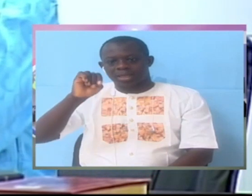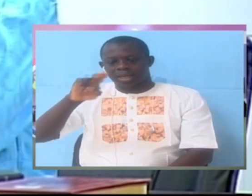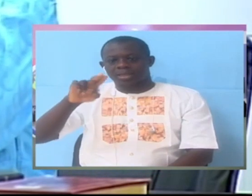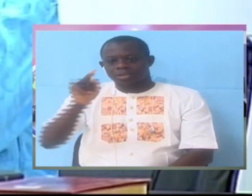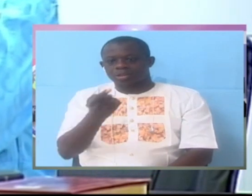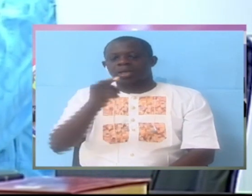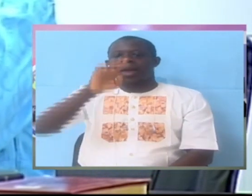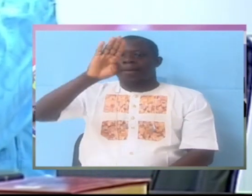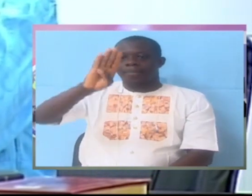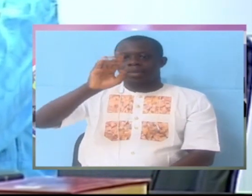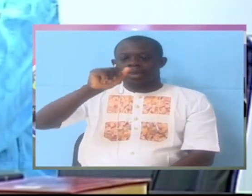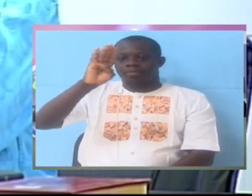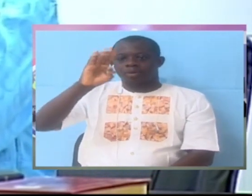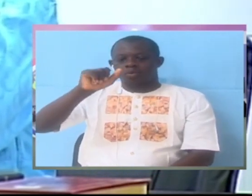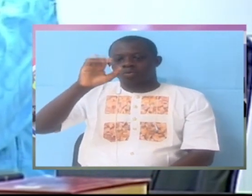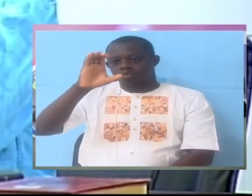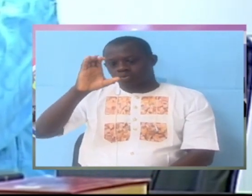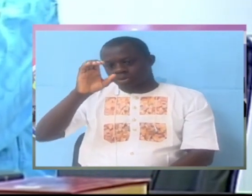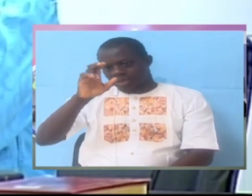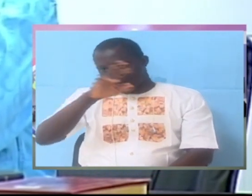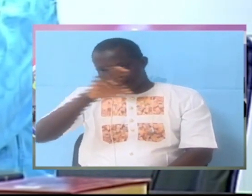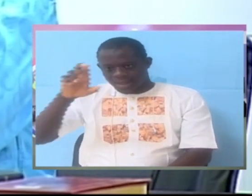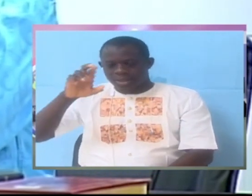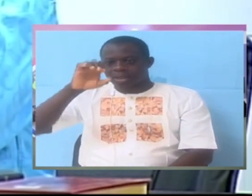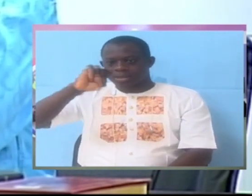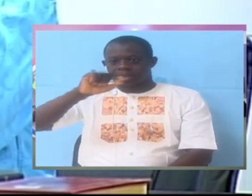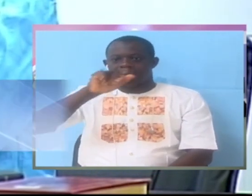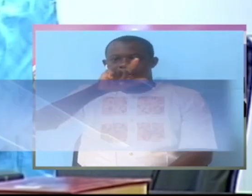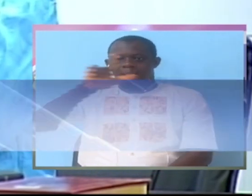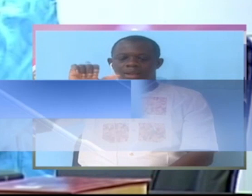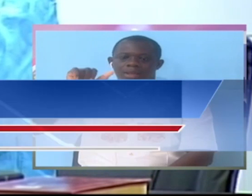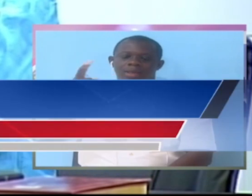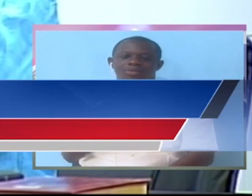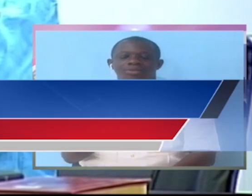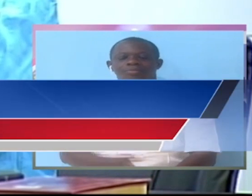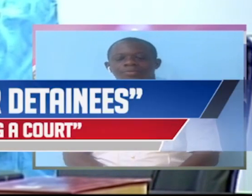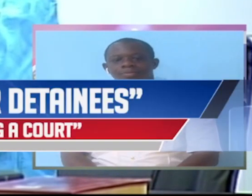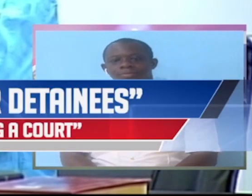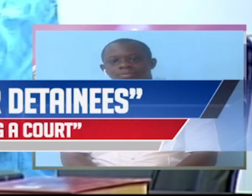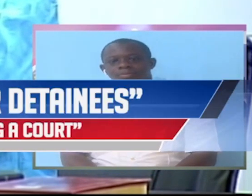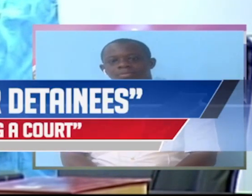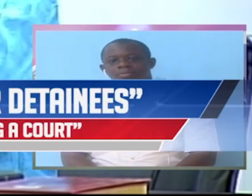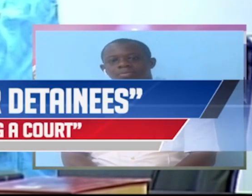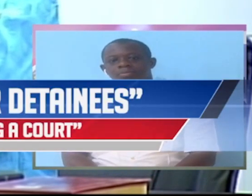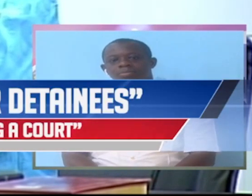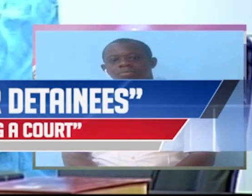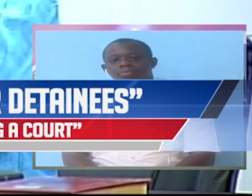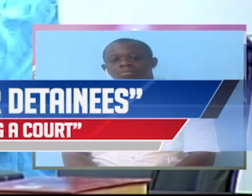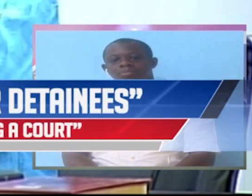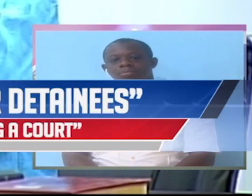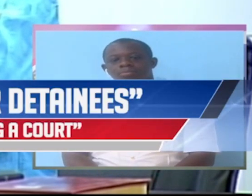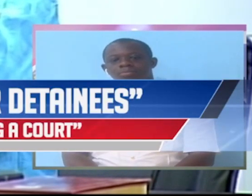Bukar Sala. Seka said after being granted a bail at the High Court, he was dismissed from the service, but was